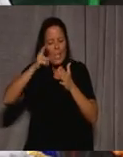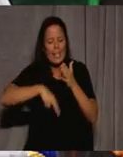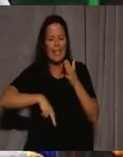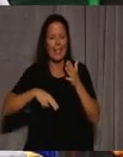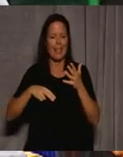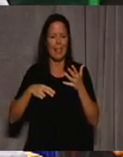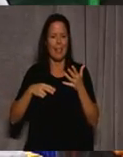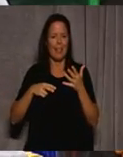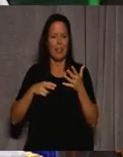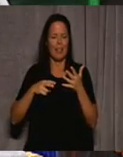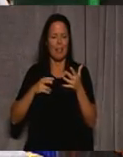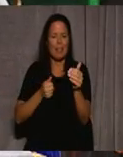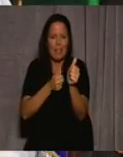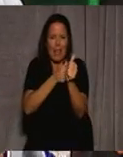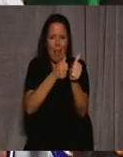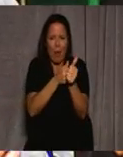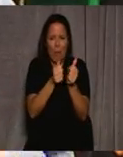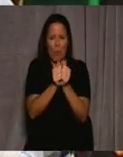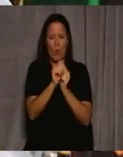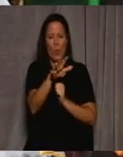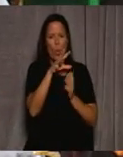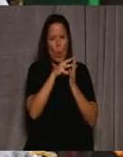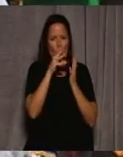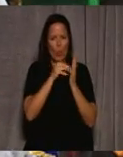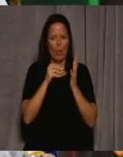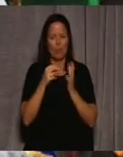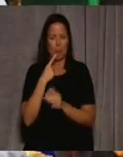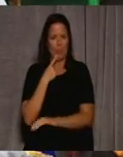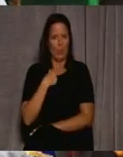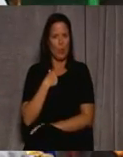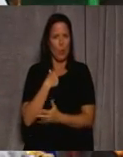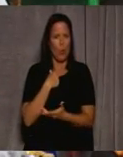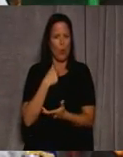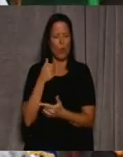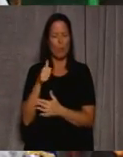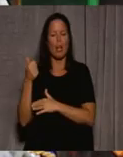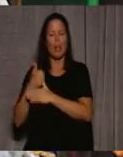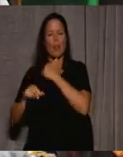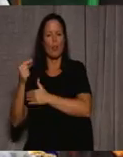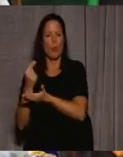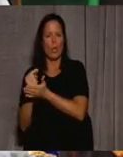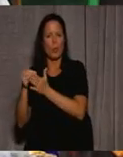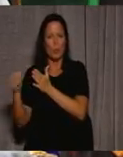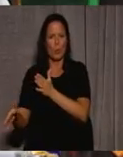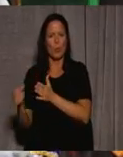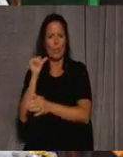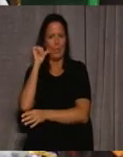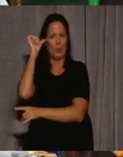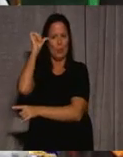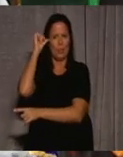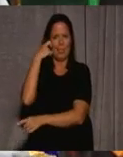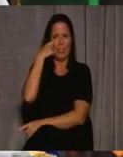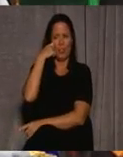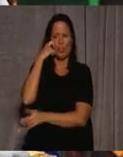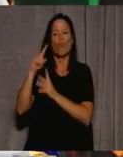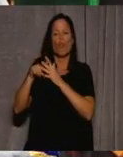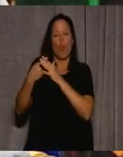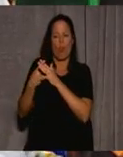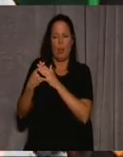of your learnings. Now, that's what he told an undergraduate who just started